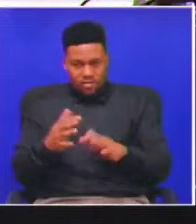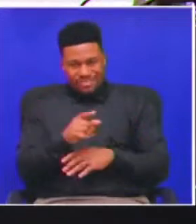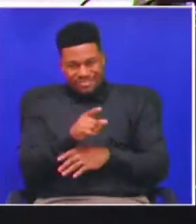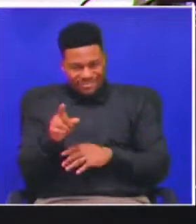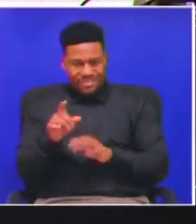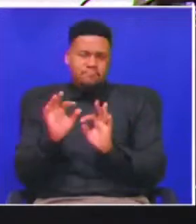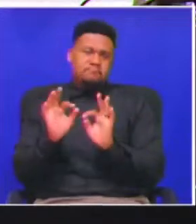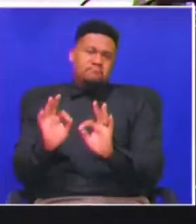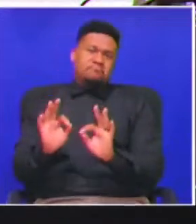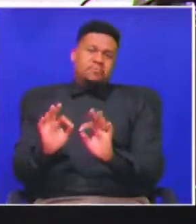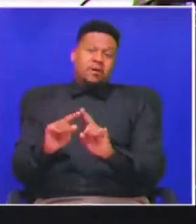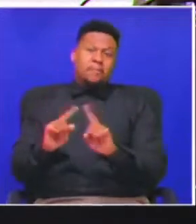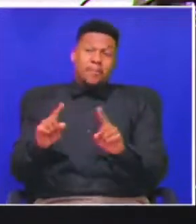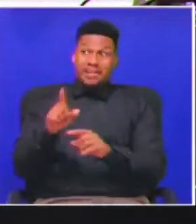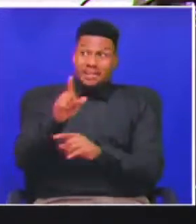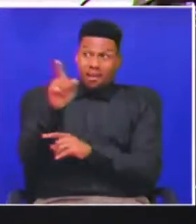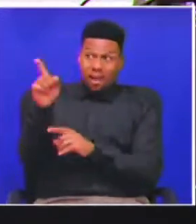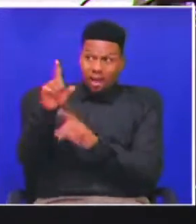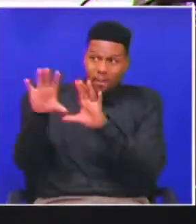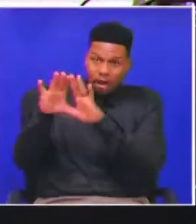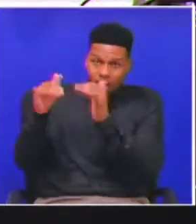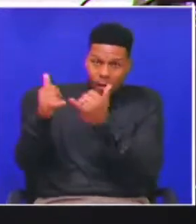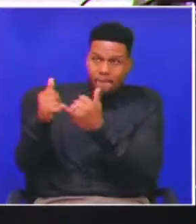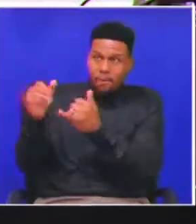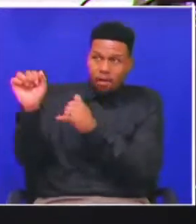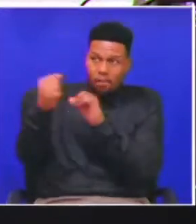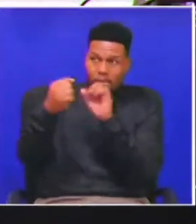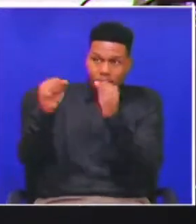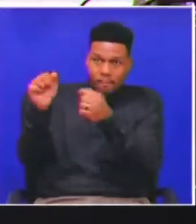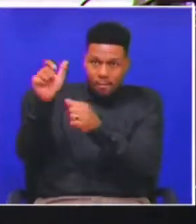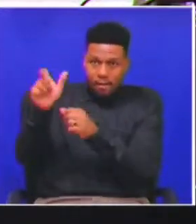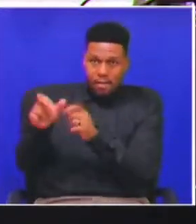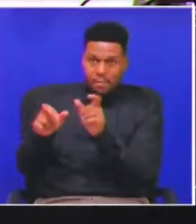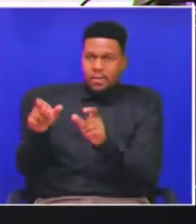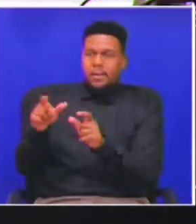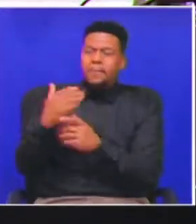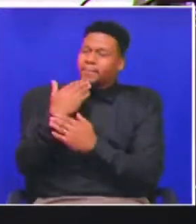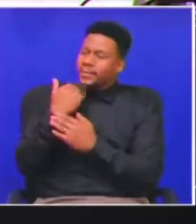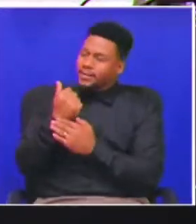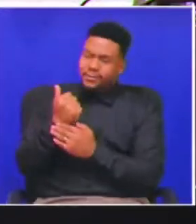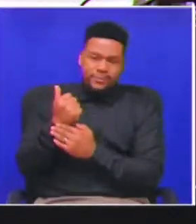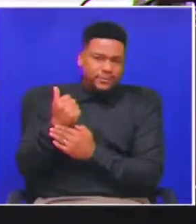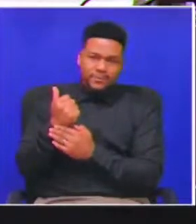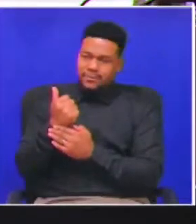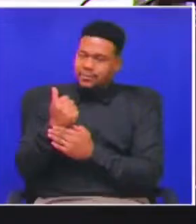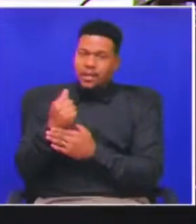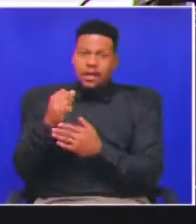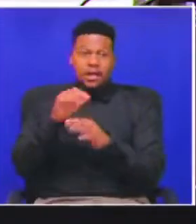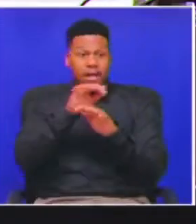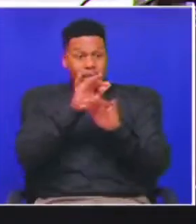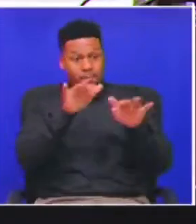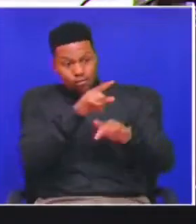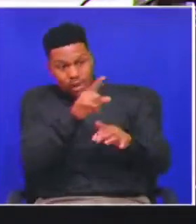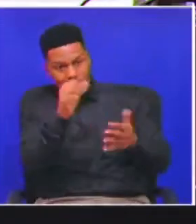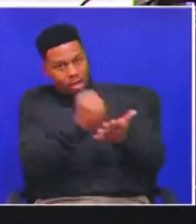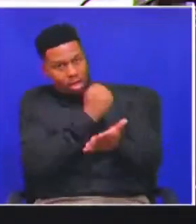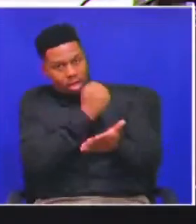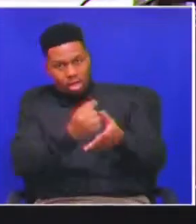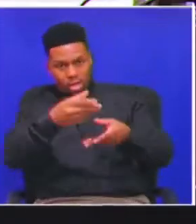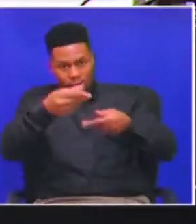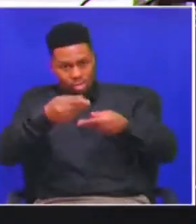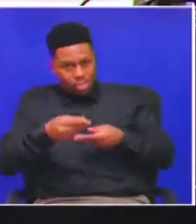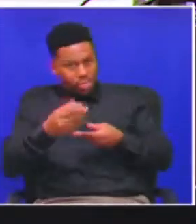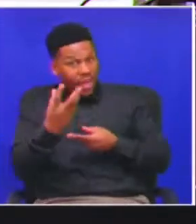employers to make sure that they do not employ undocumented people. They must make sure